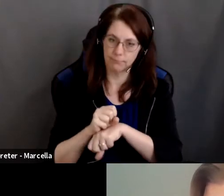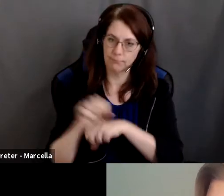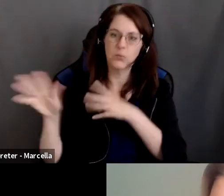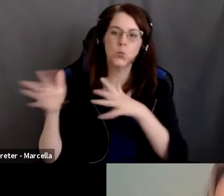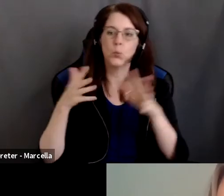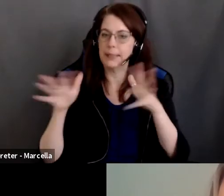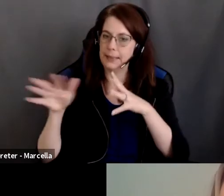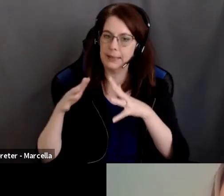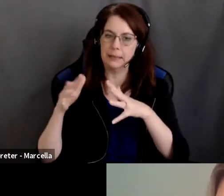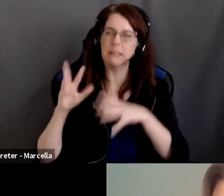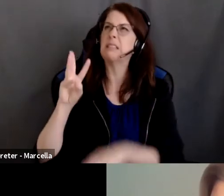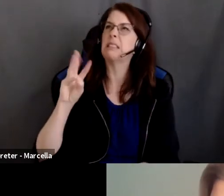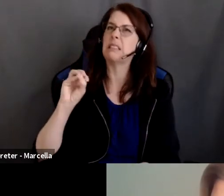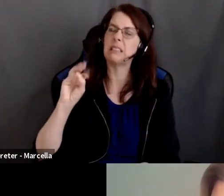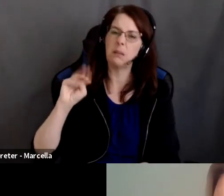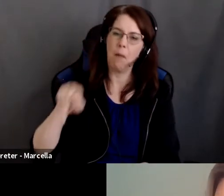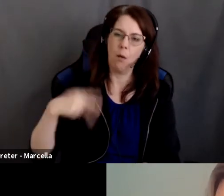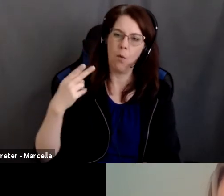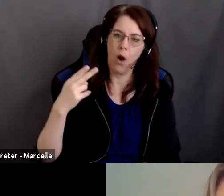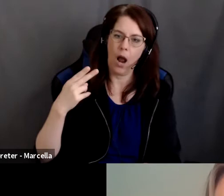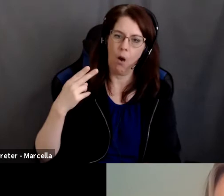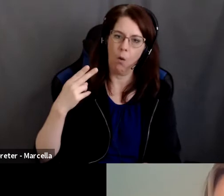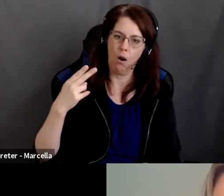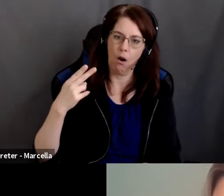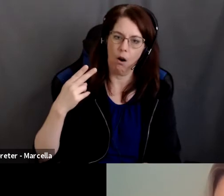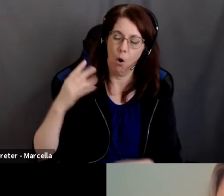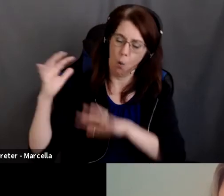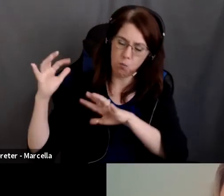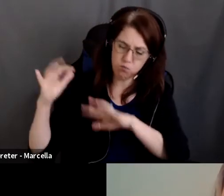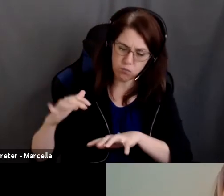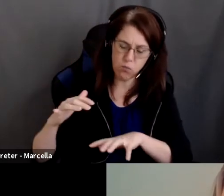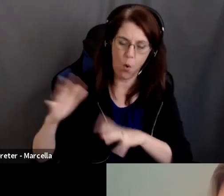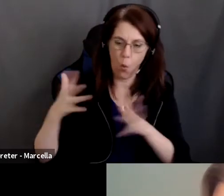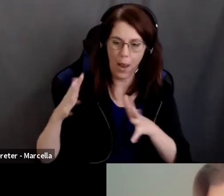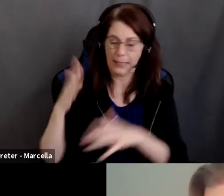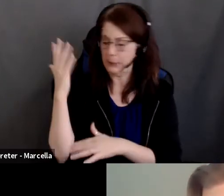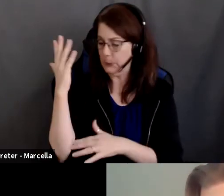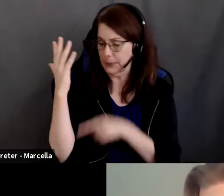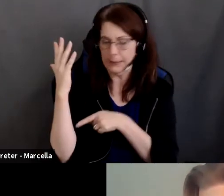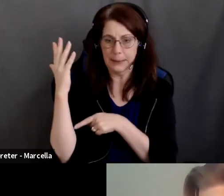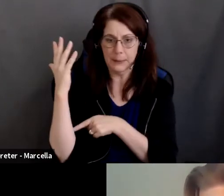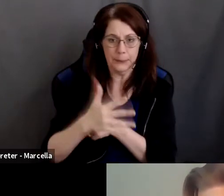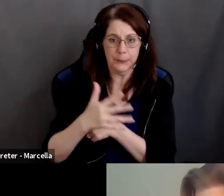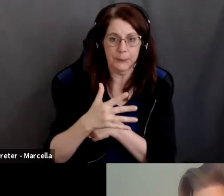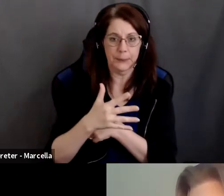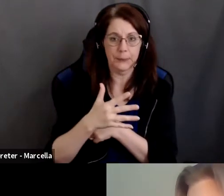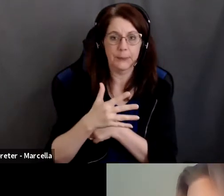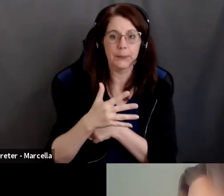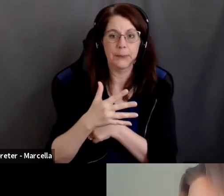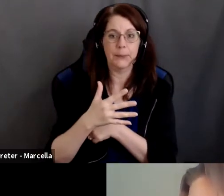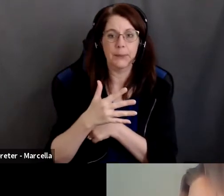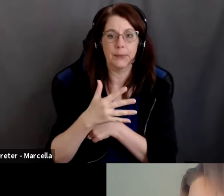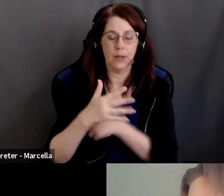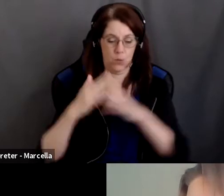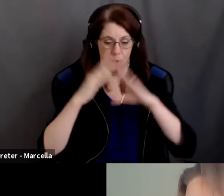a 60-mile-an-hour downburst. And the little tree that fell on the house fell all the way across